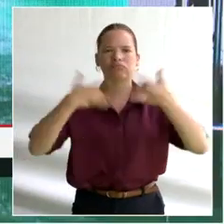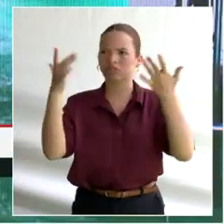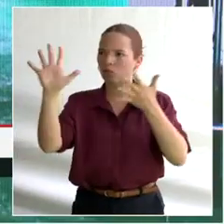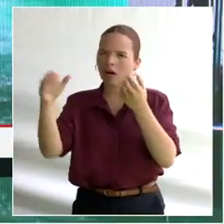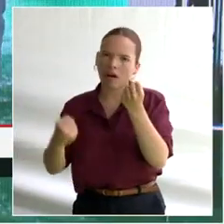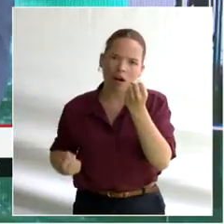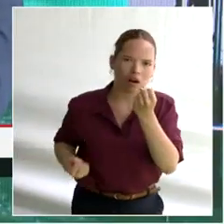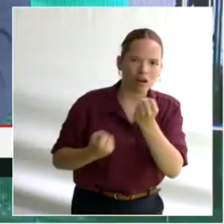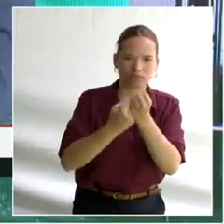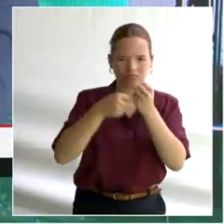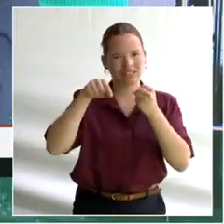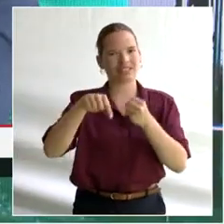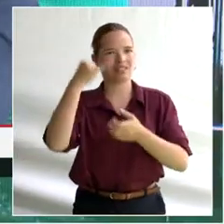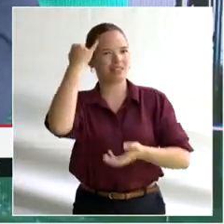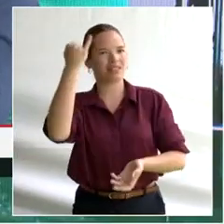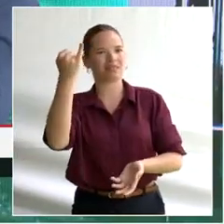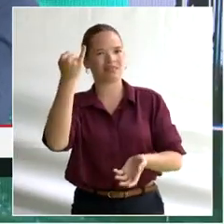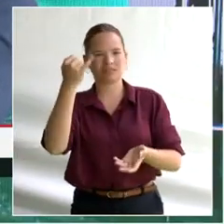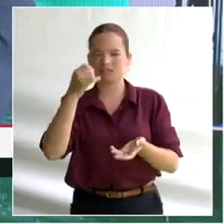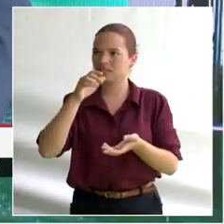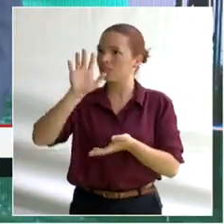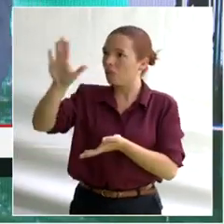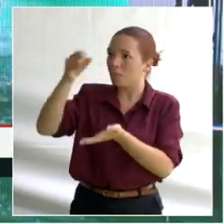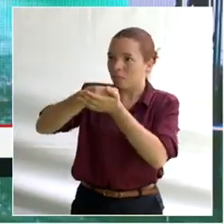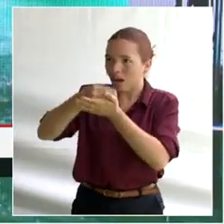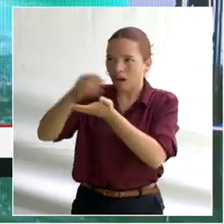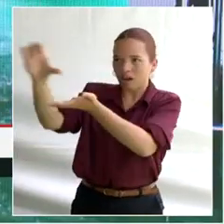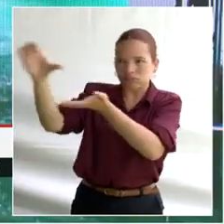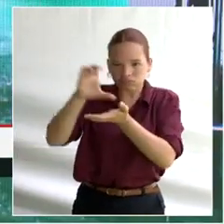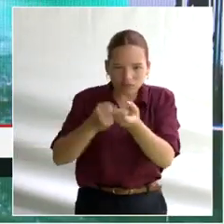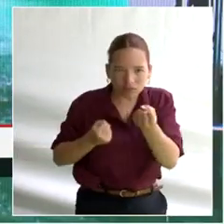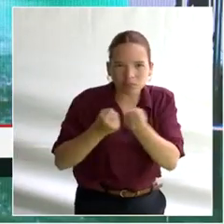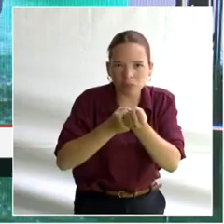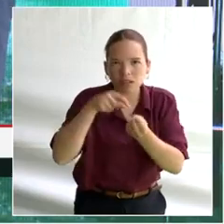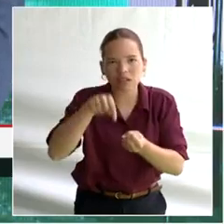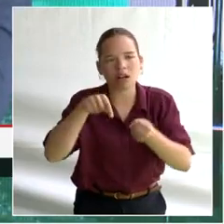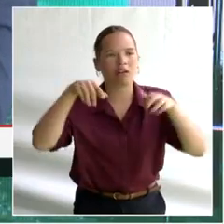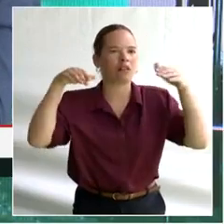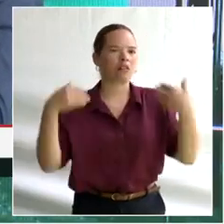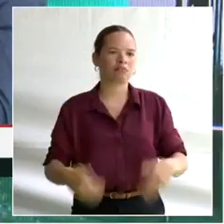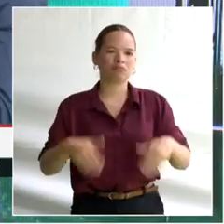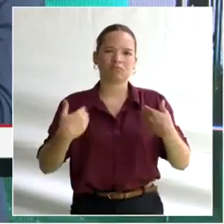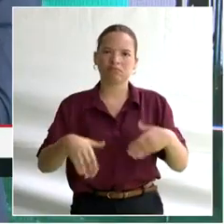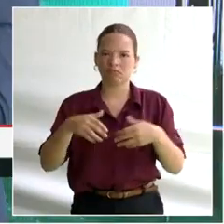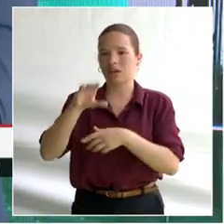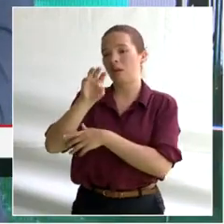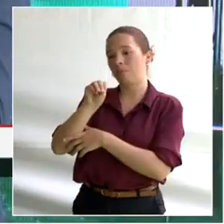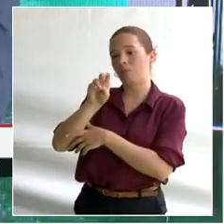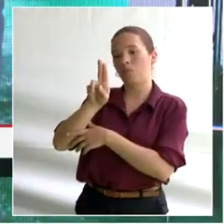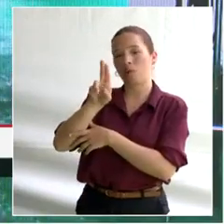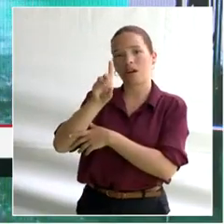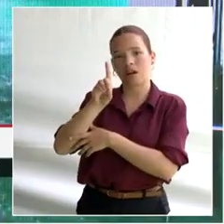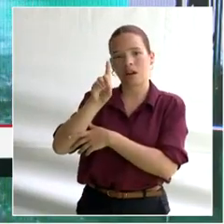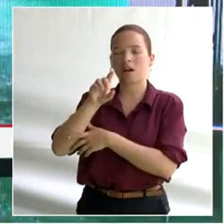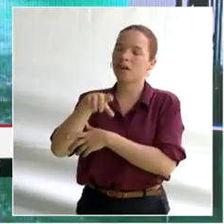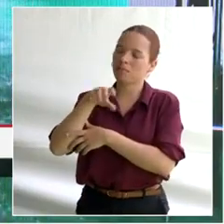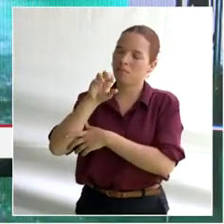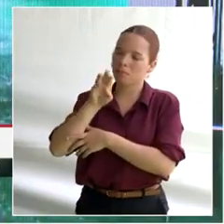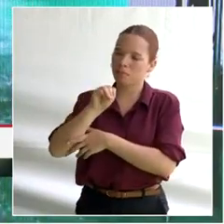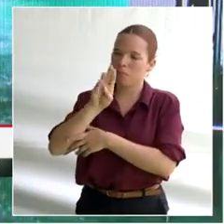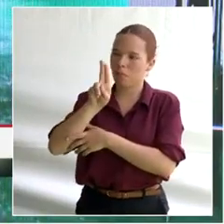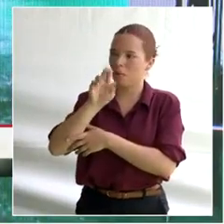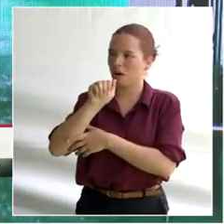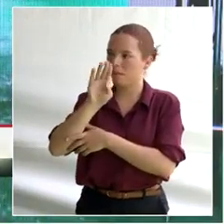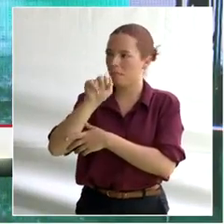want to start by recognizing Mubadala and Olivia. Where are you, Olivia? Thank you so much and your whole team